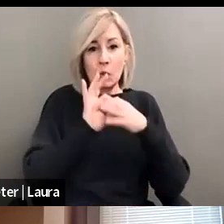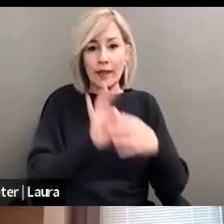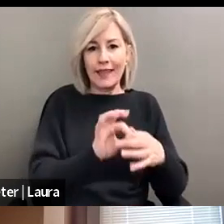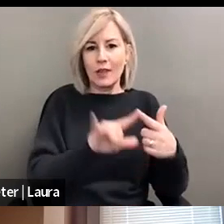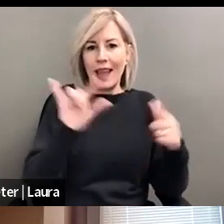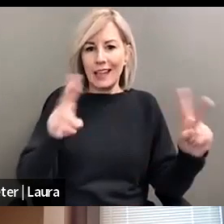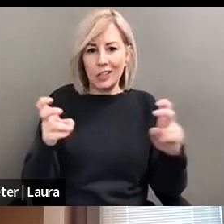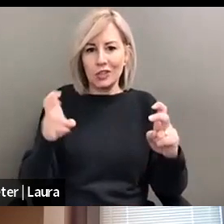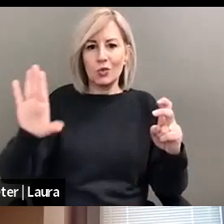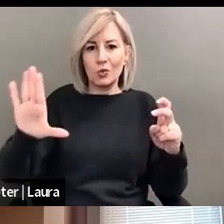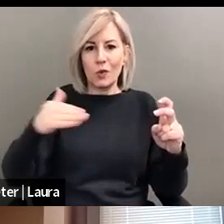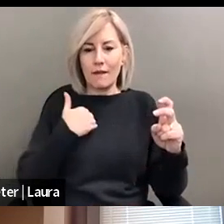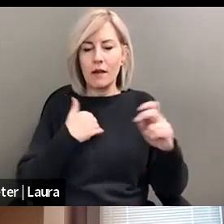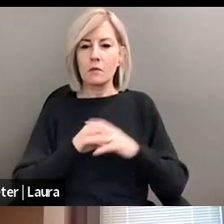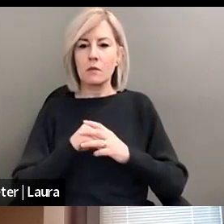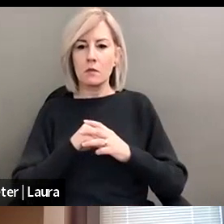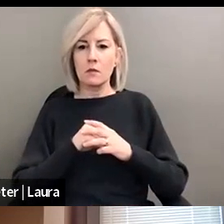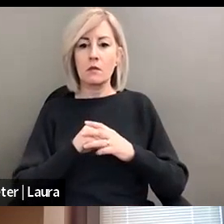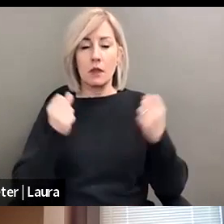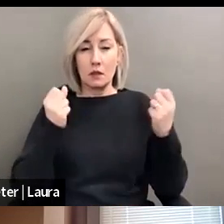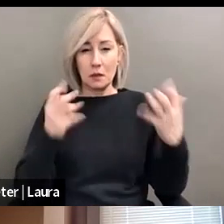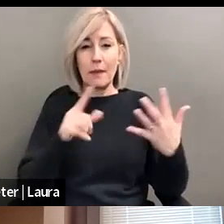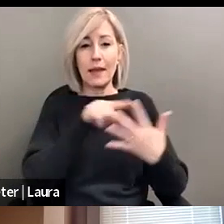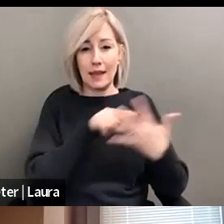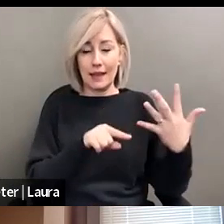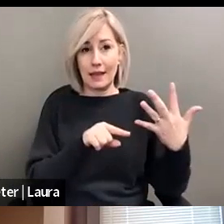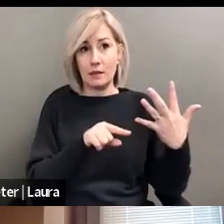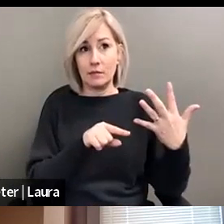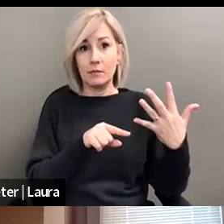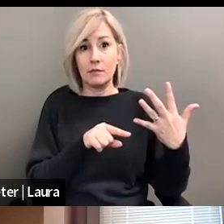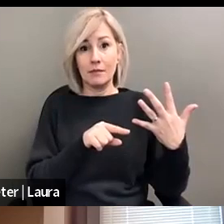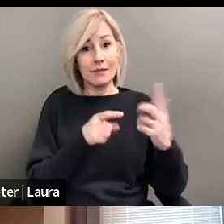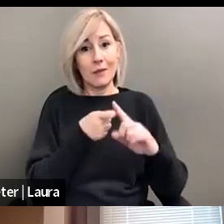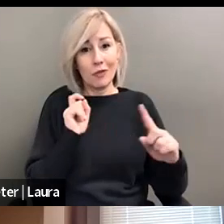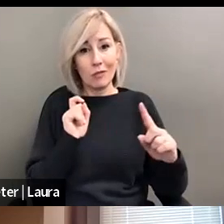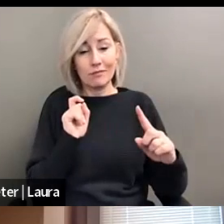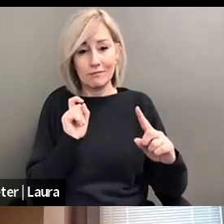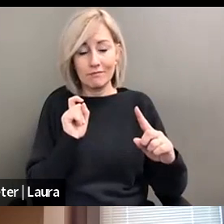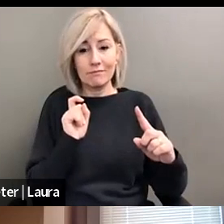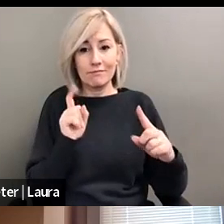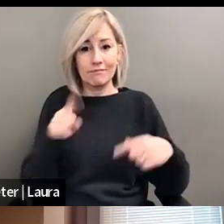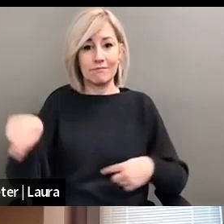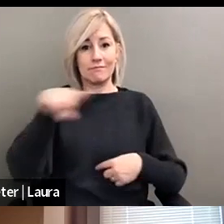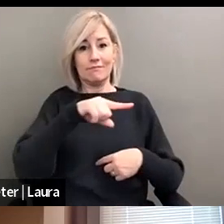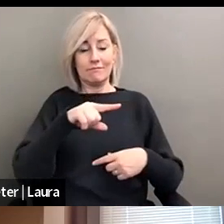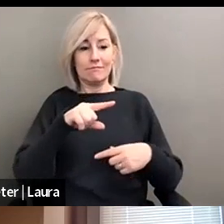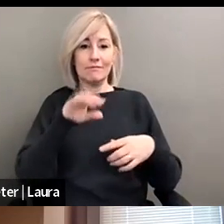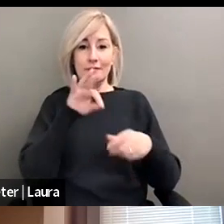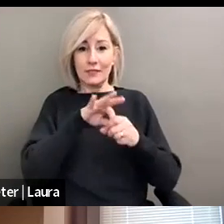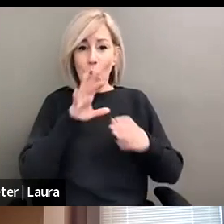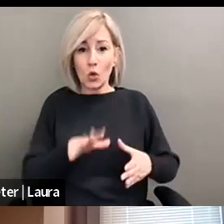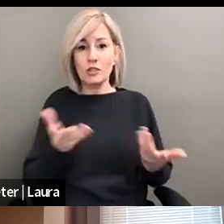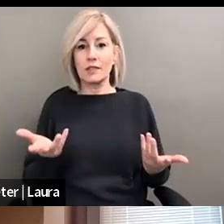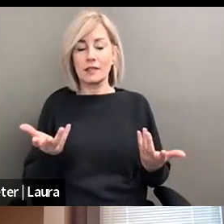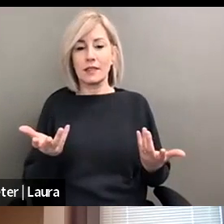issue that she has. So many of these, if not all, come from we as constituents ourselves and